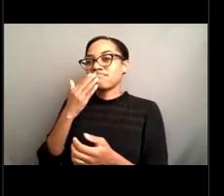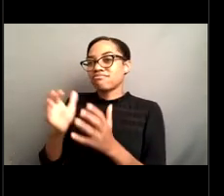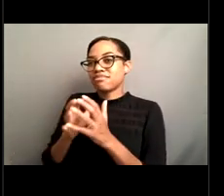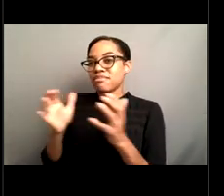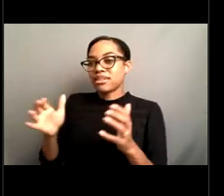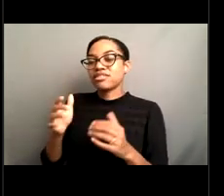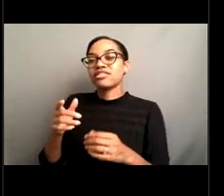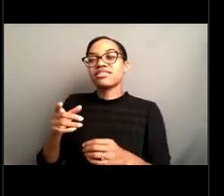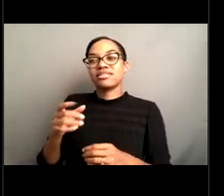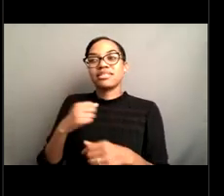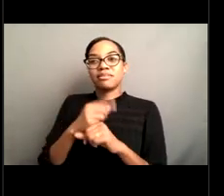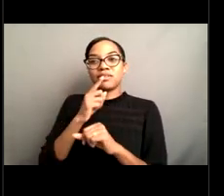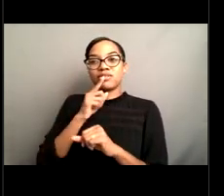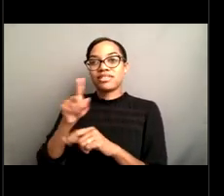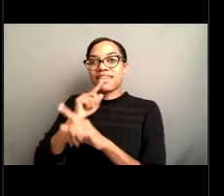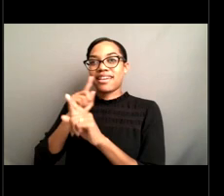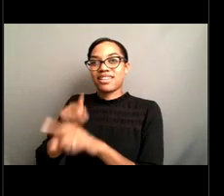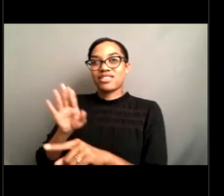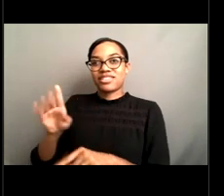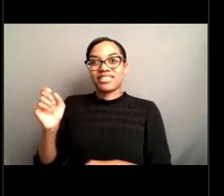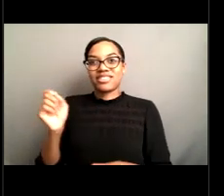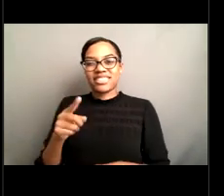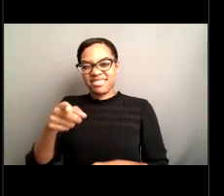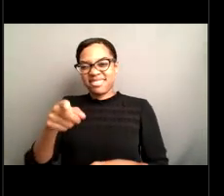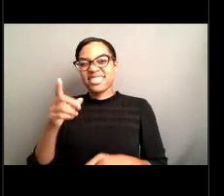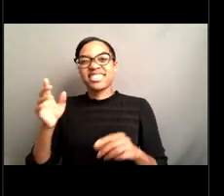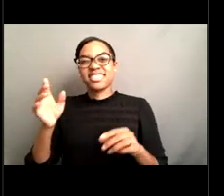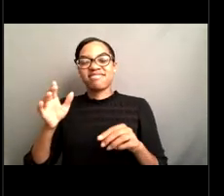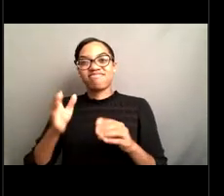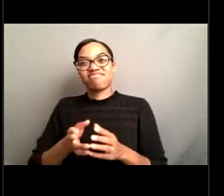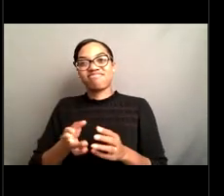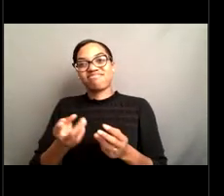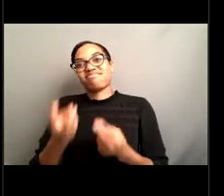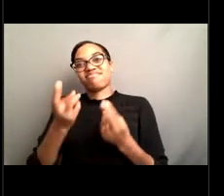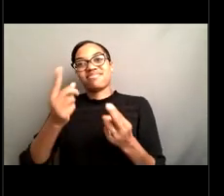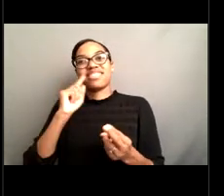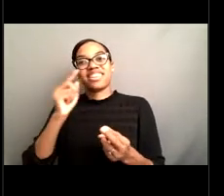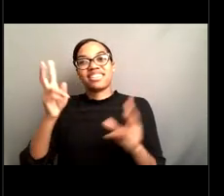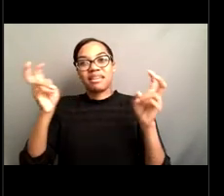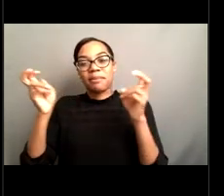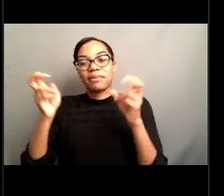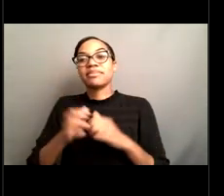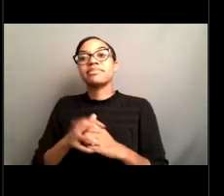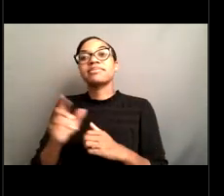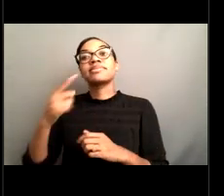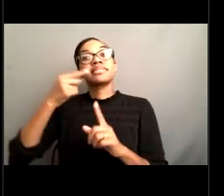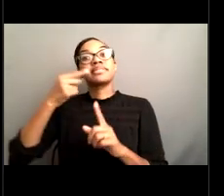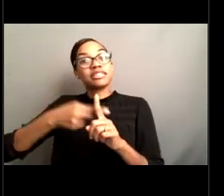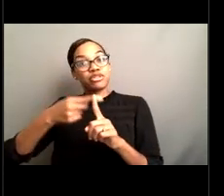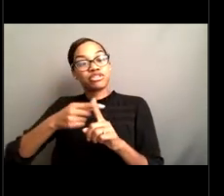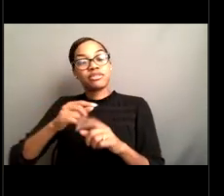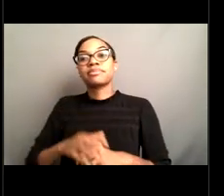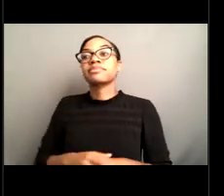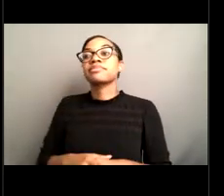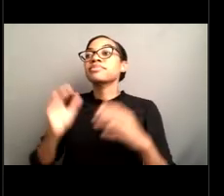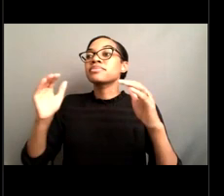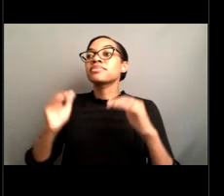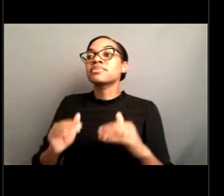gets a question, we'll have to make sure we answer his. He thinks they measure temperature in the atmosphere. Luke